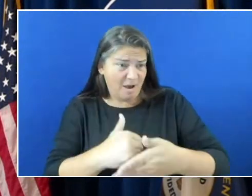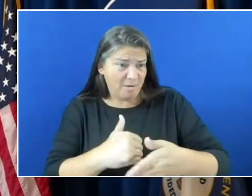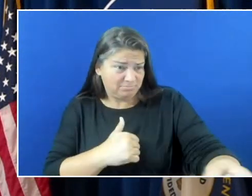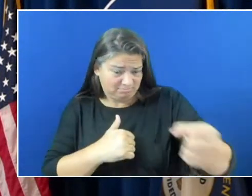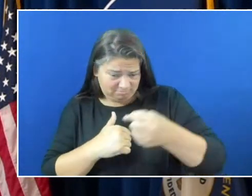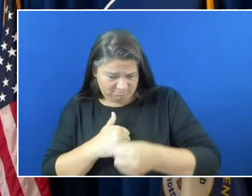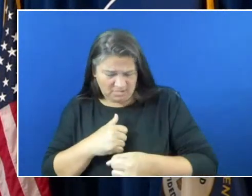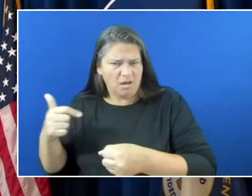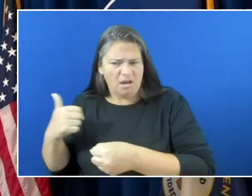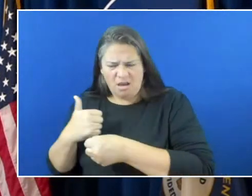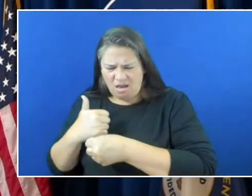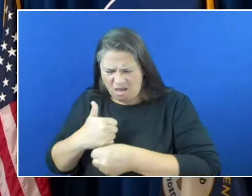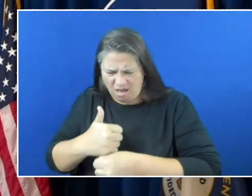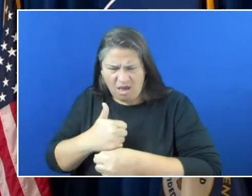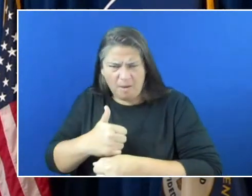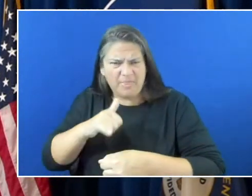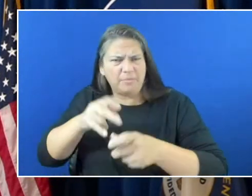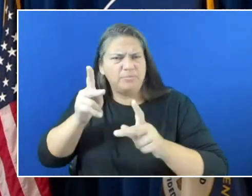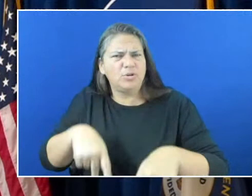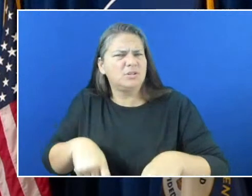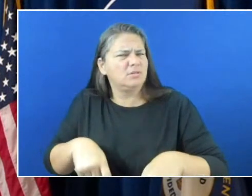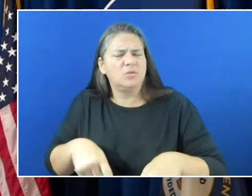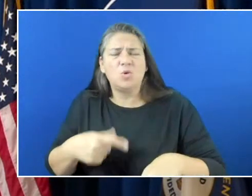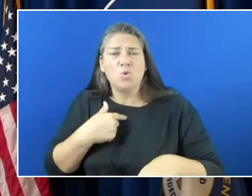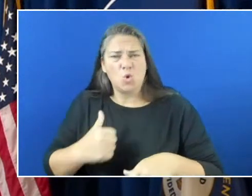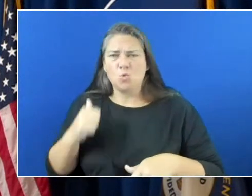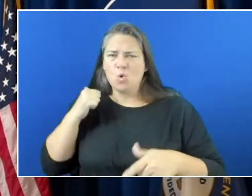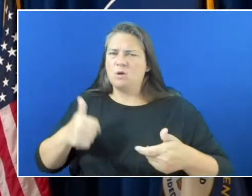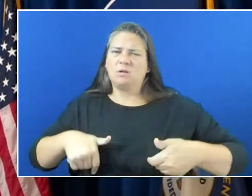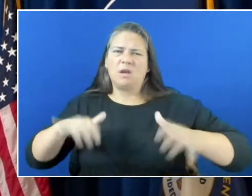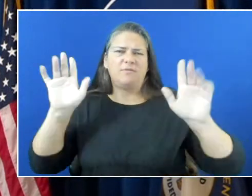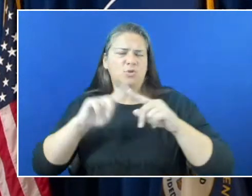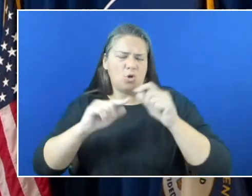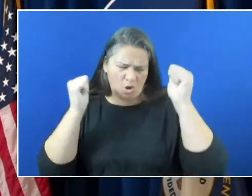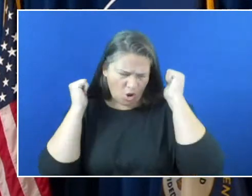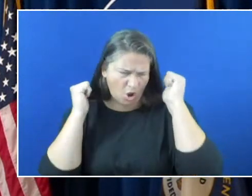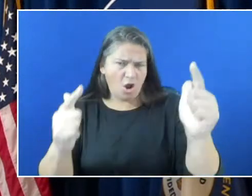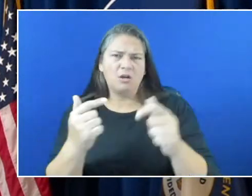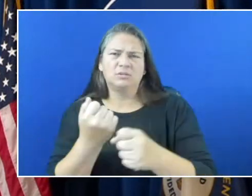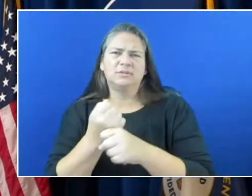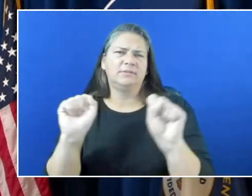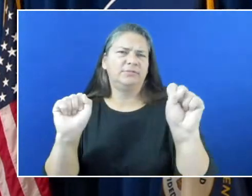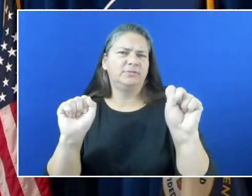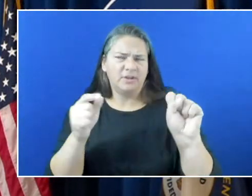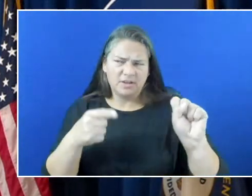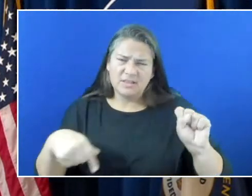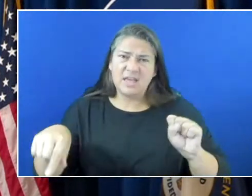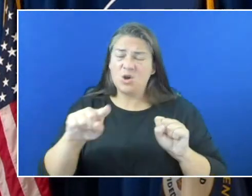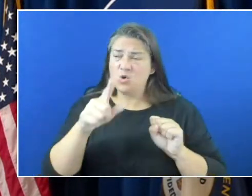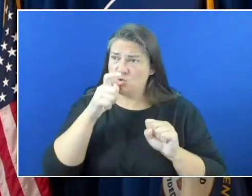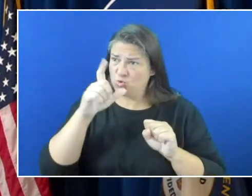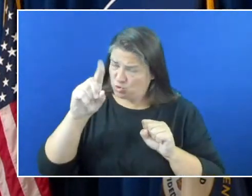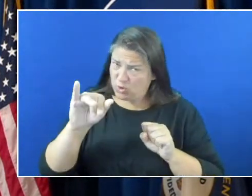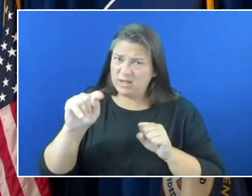back down until we ensure that all victims are given a voice and the offenders are held accountable. That's one